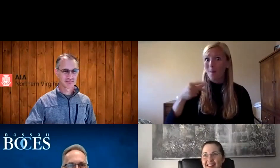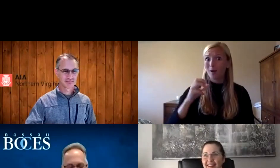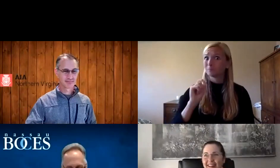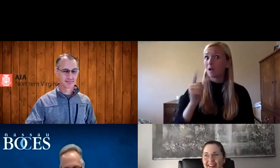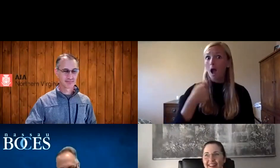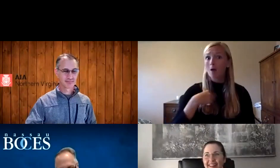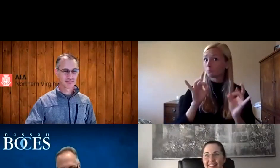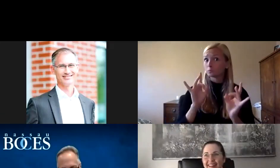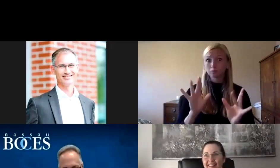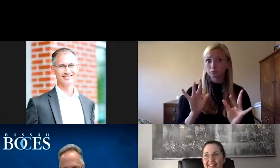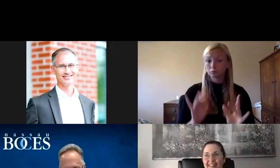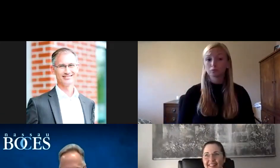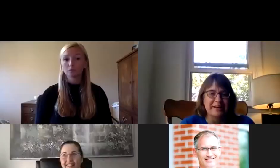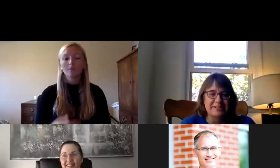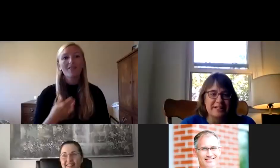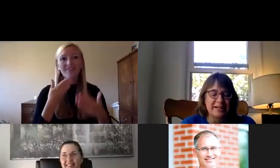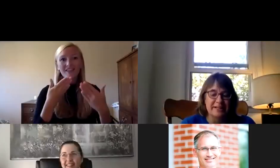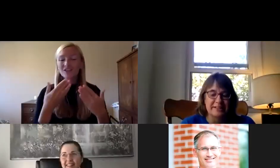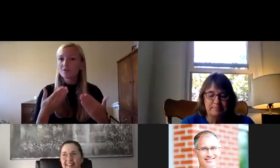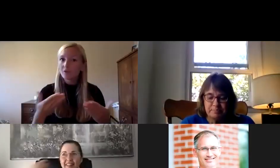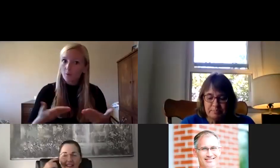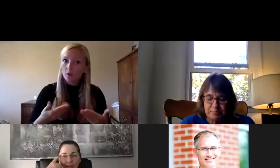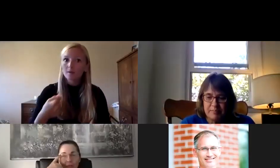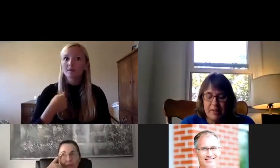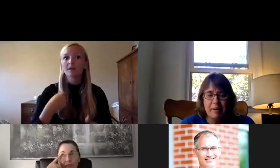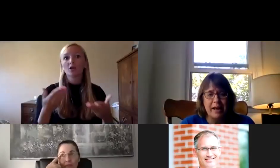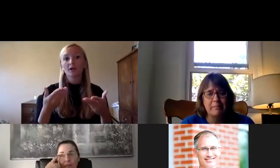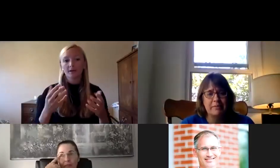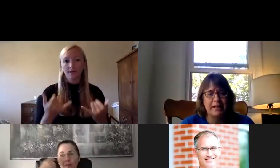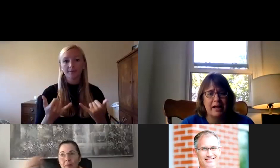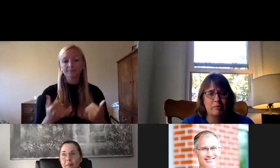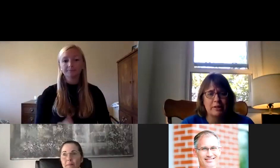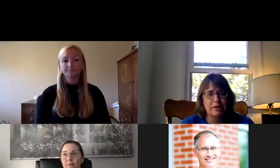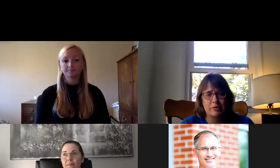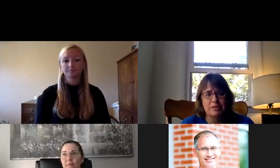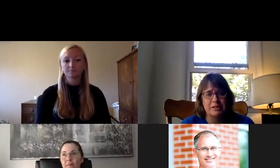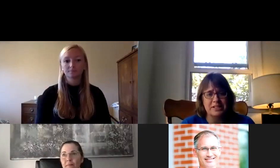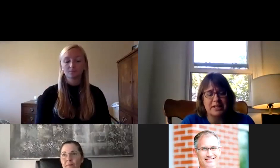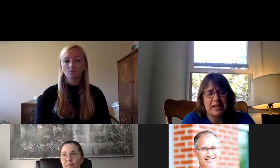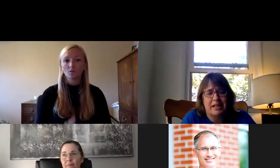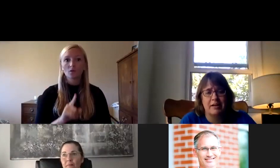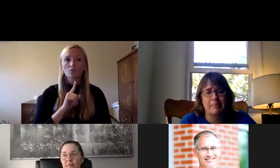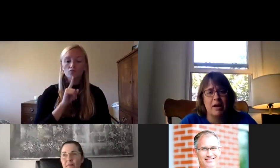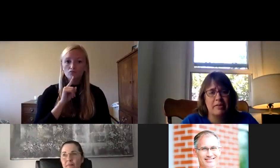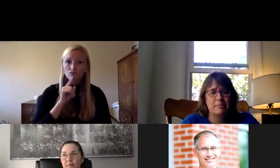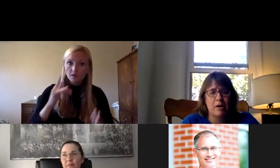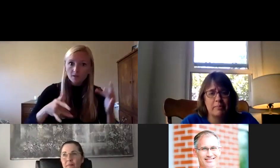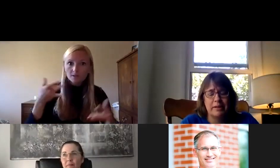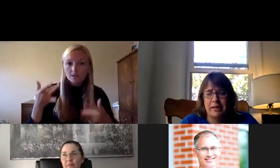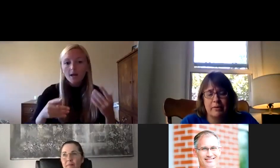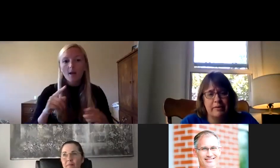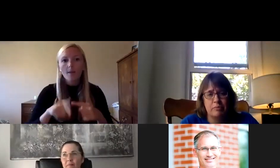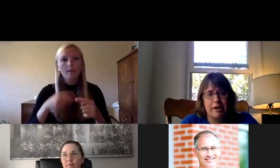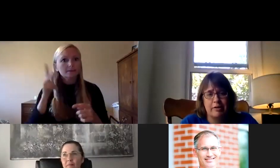uh thank you all very much for having me here today um and i'm glad i'm really looking forward to listening in and the